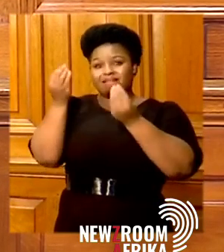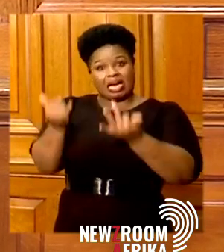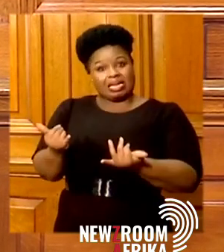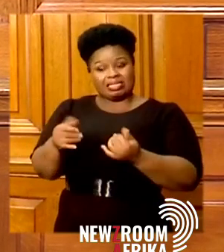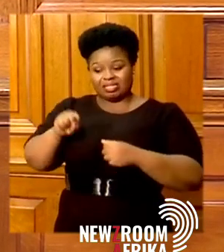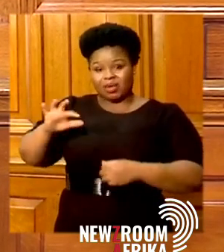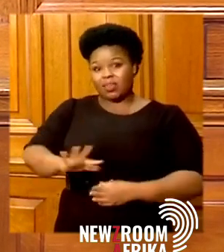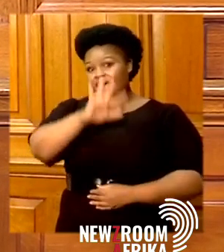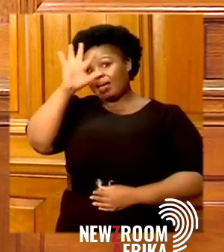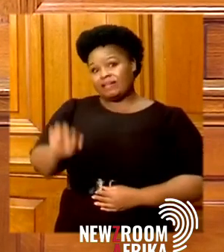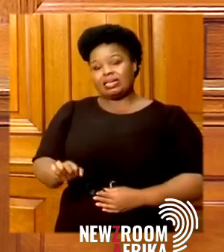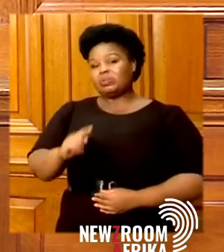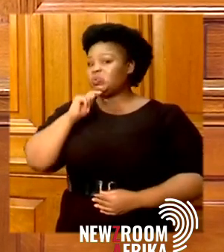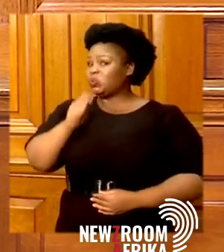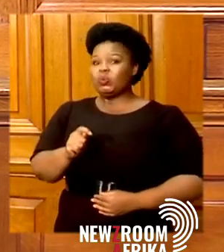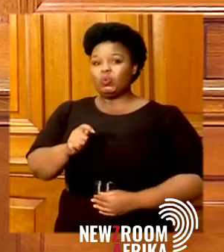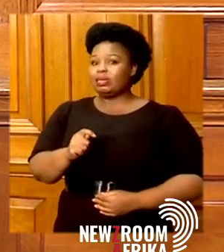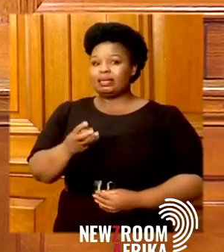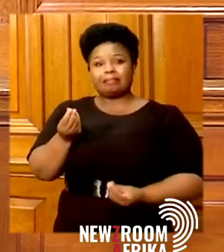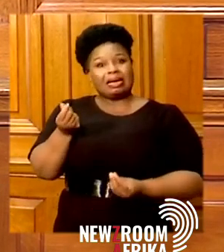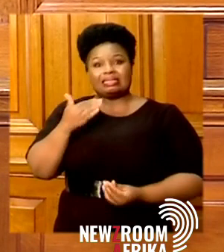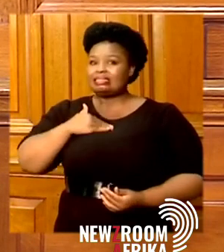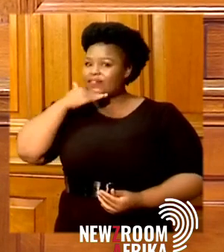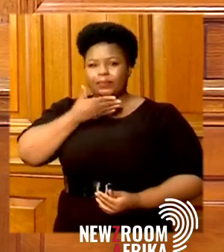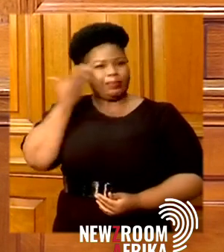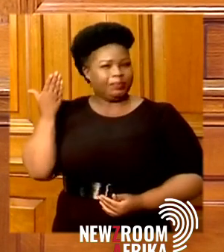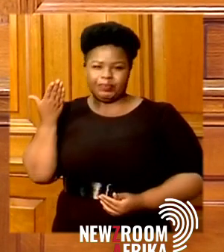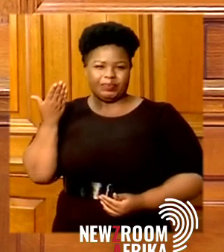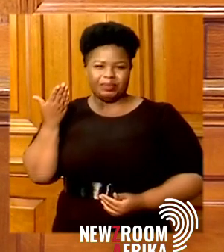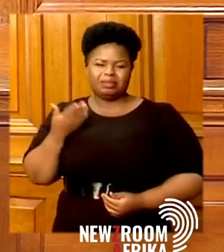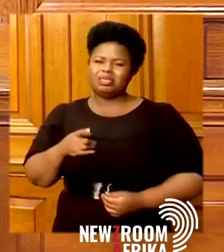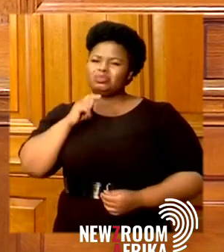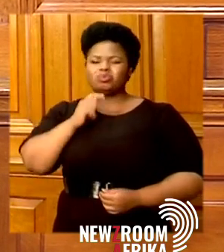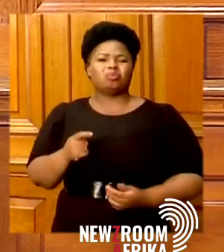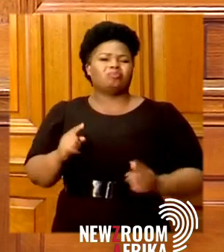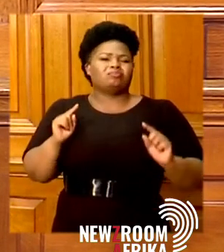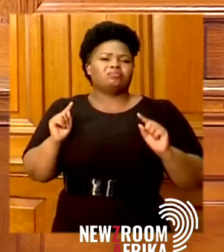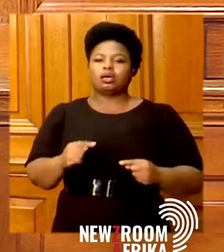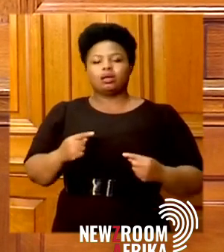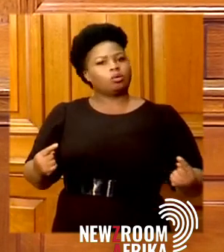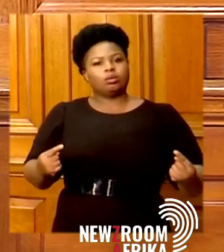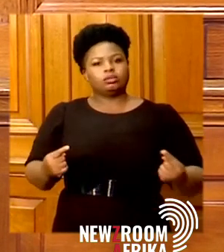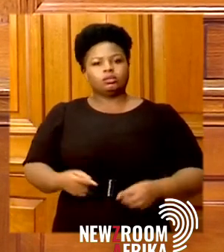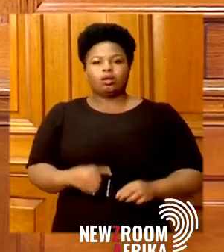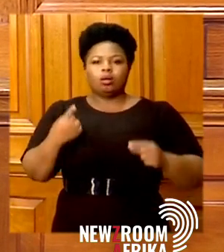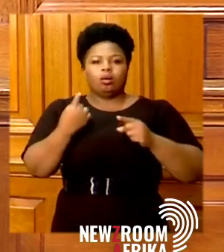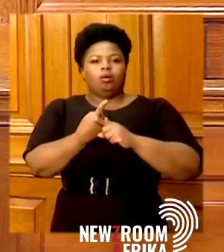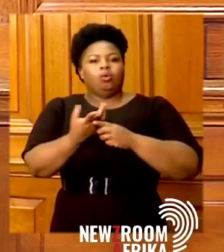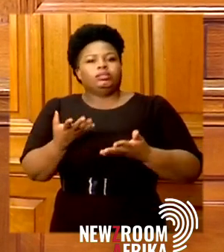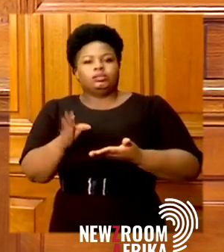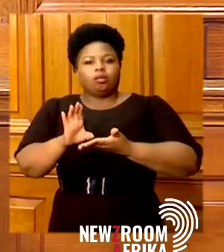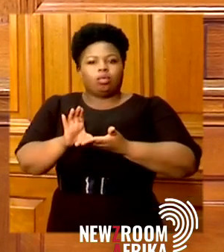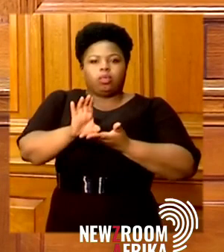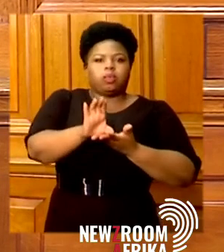however, extremely constrained, and we cannot keep such relief measures in